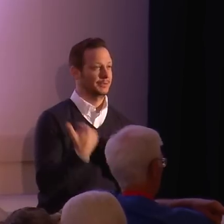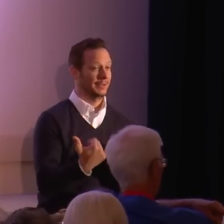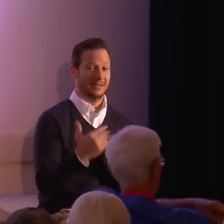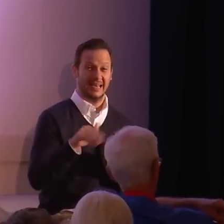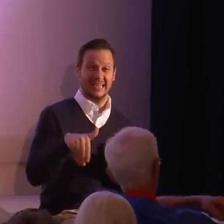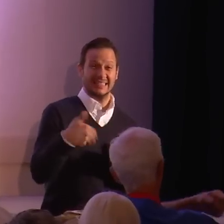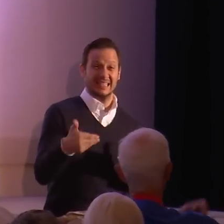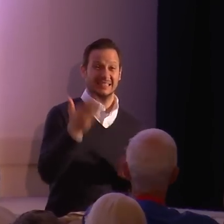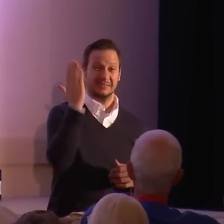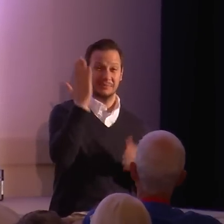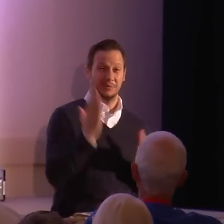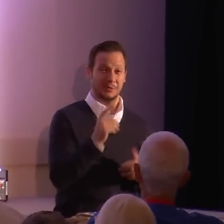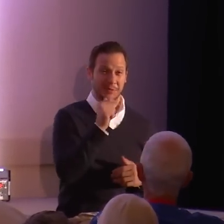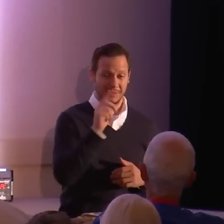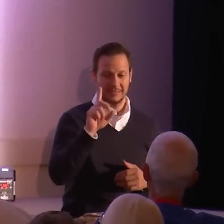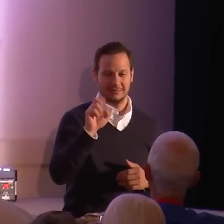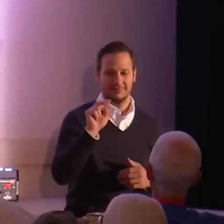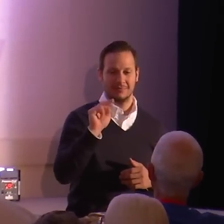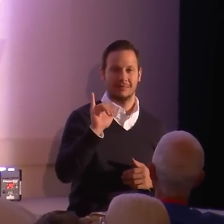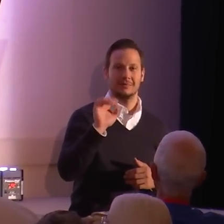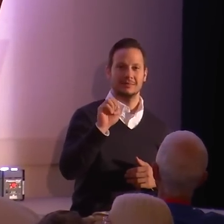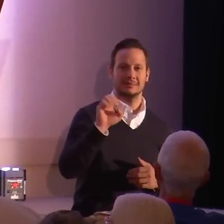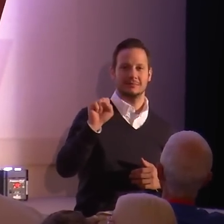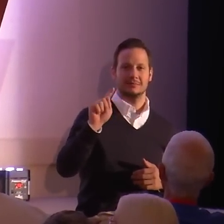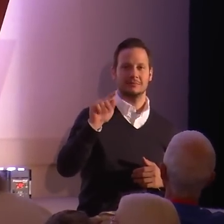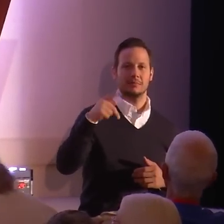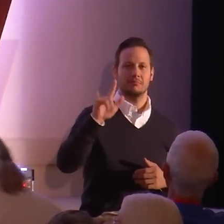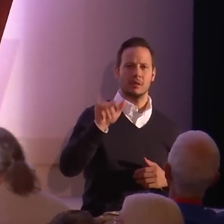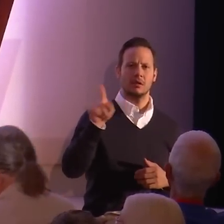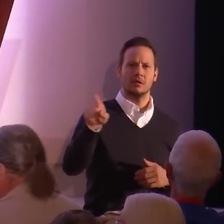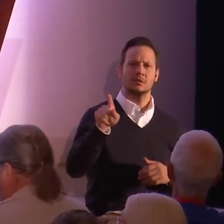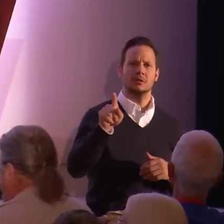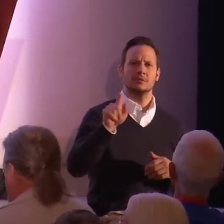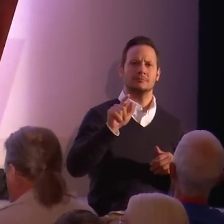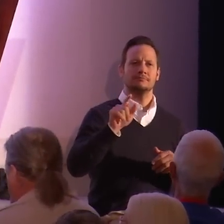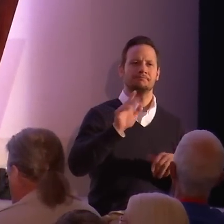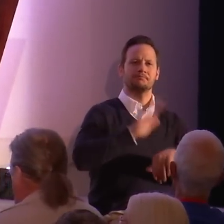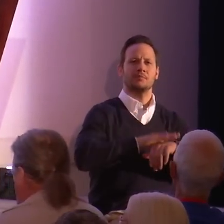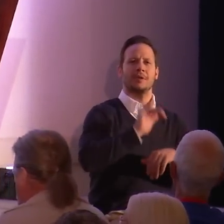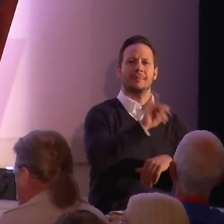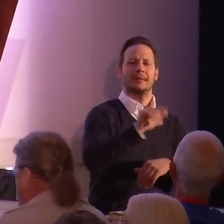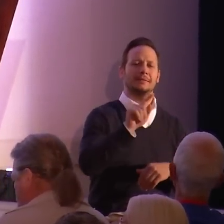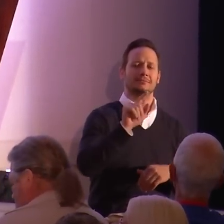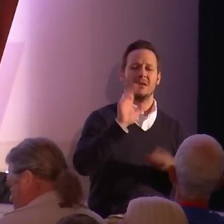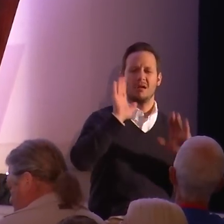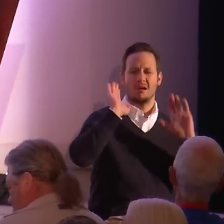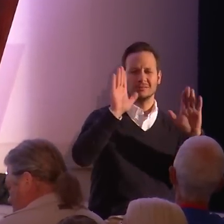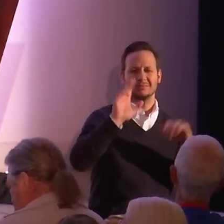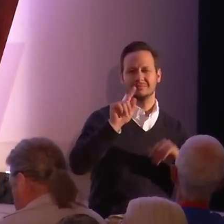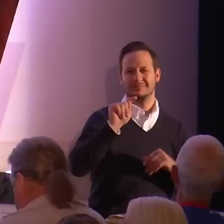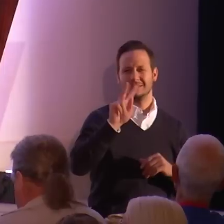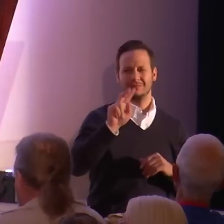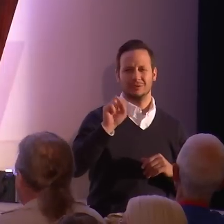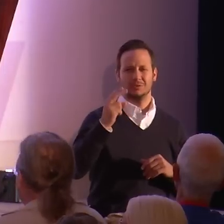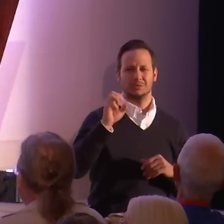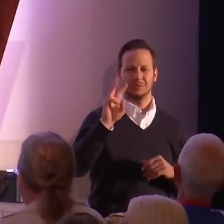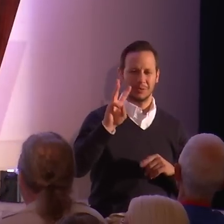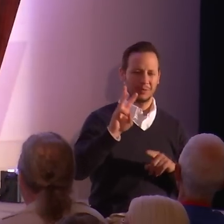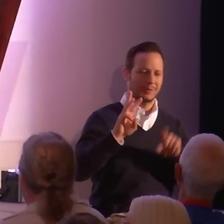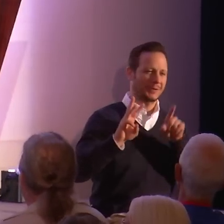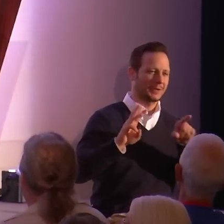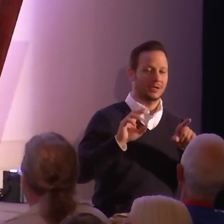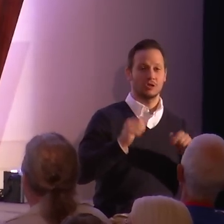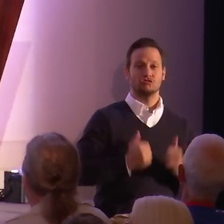Our next speaker, Denise Stapley, she was a contestant on that awesome reality show Survivor, where